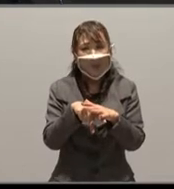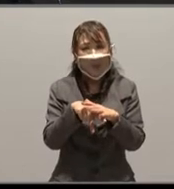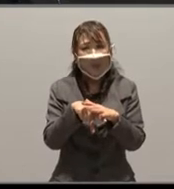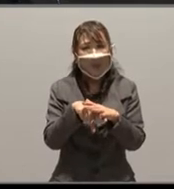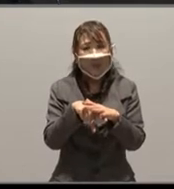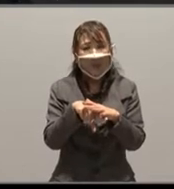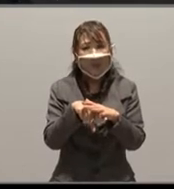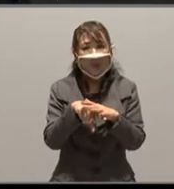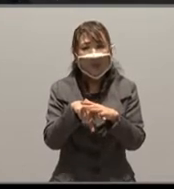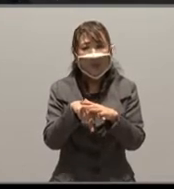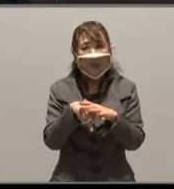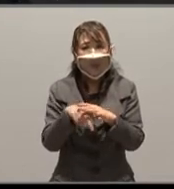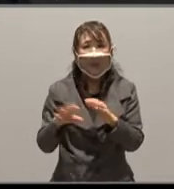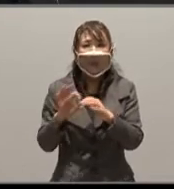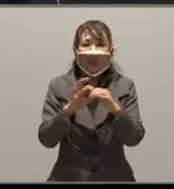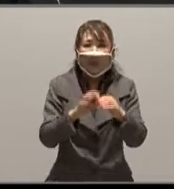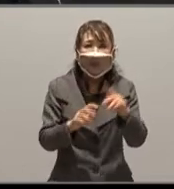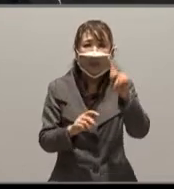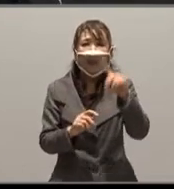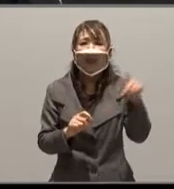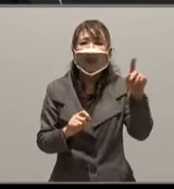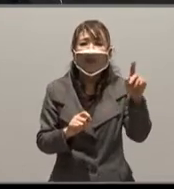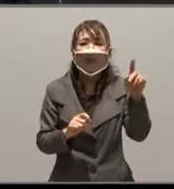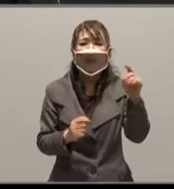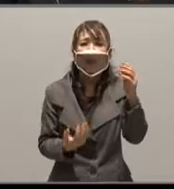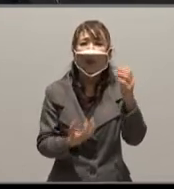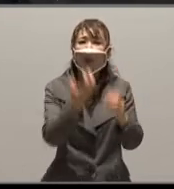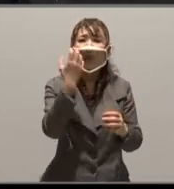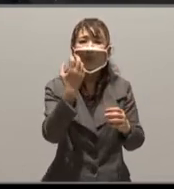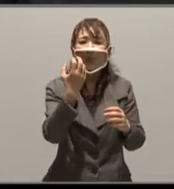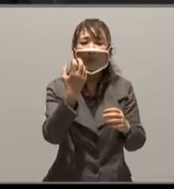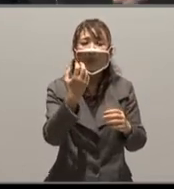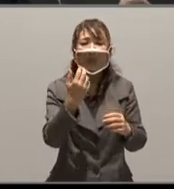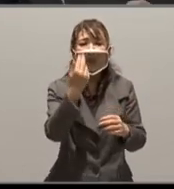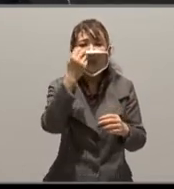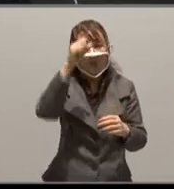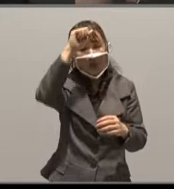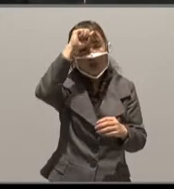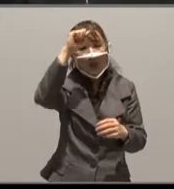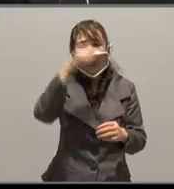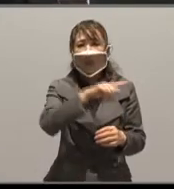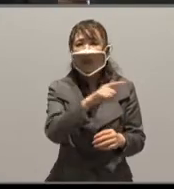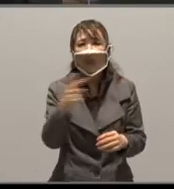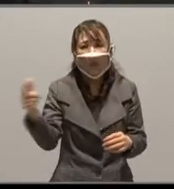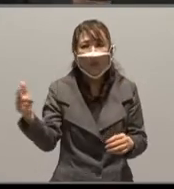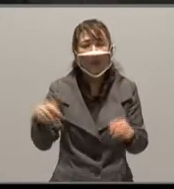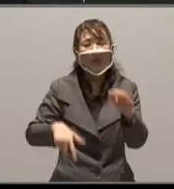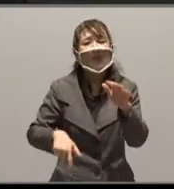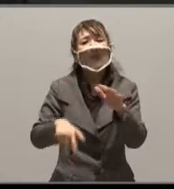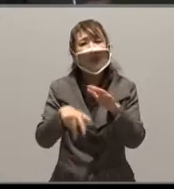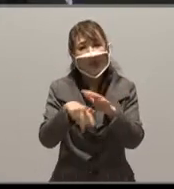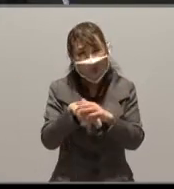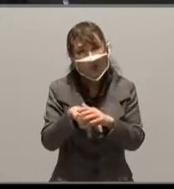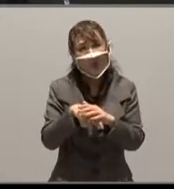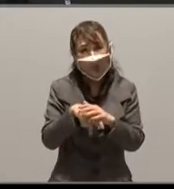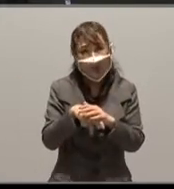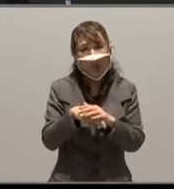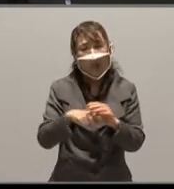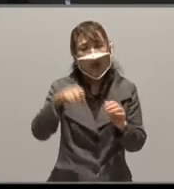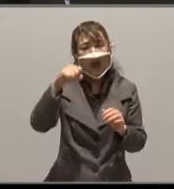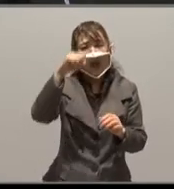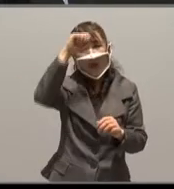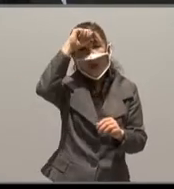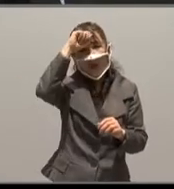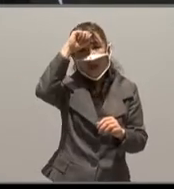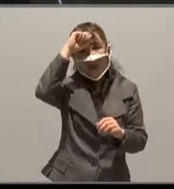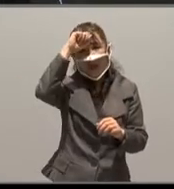textbook for internal medicine. It says that stress causes most lifestyle-related diseases and cancer, including